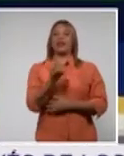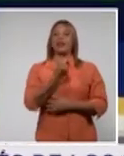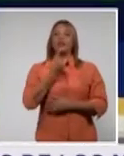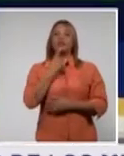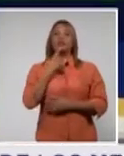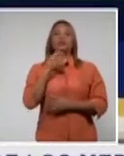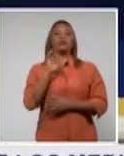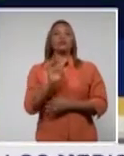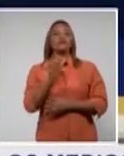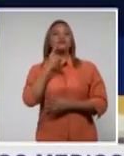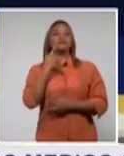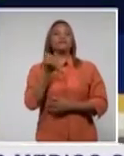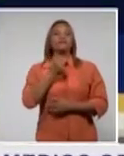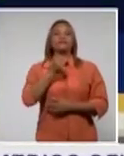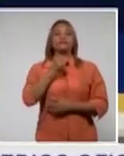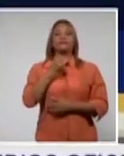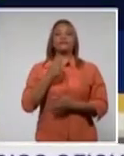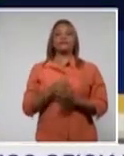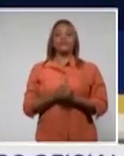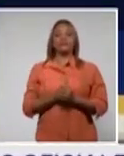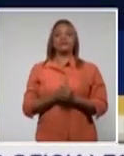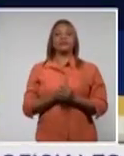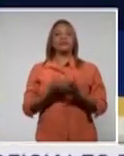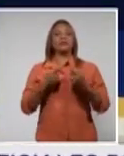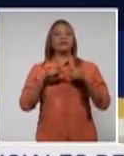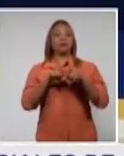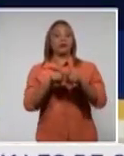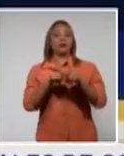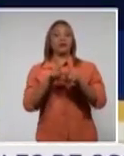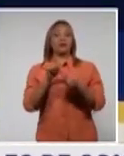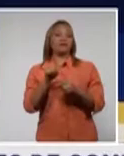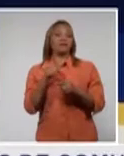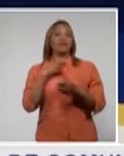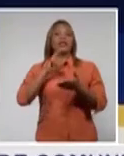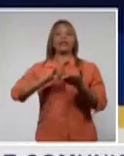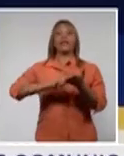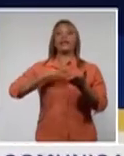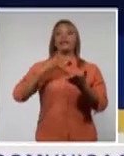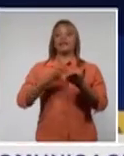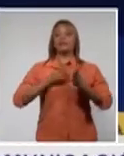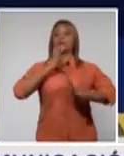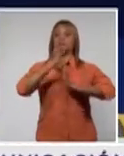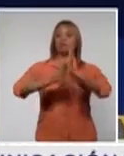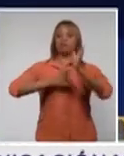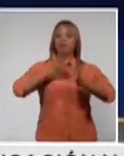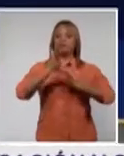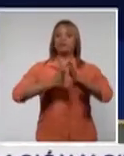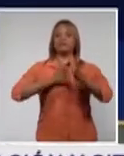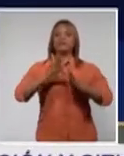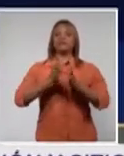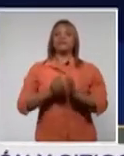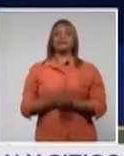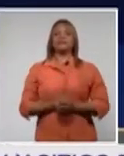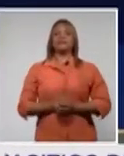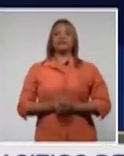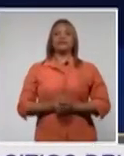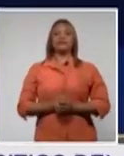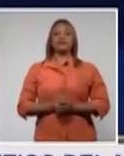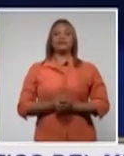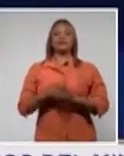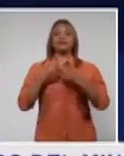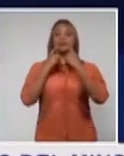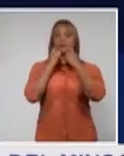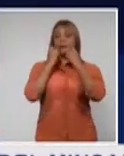Good morning to all of those who make this broadcast possible, to Raul, who joins us today, to our sign